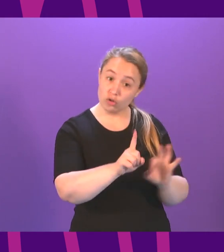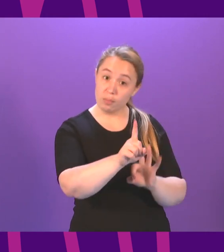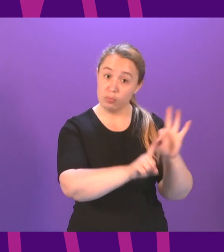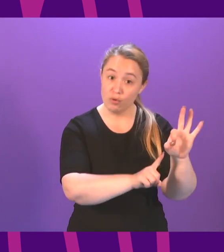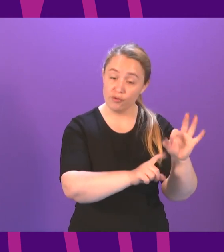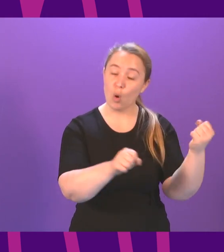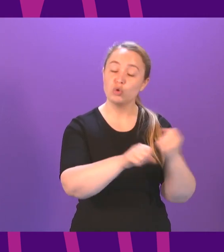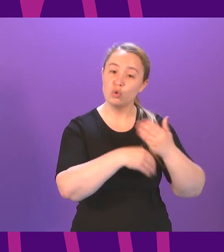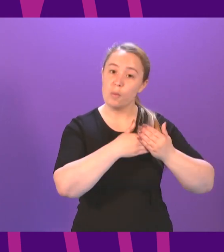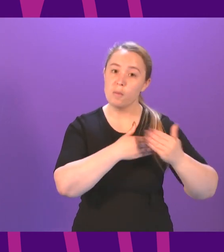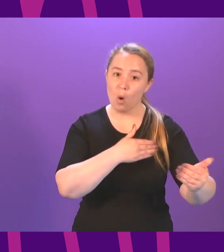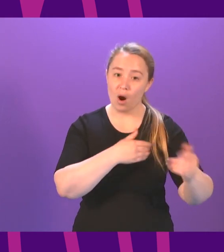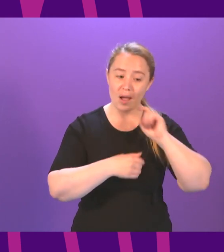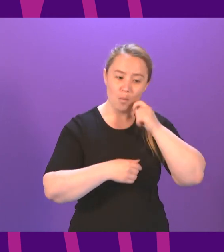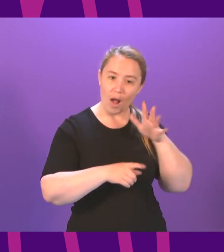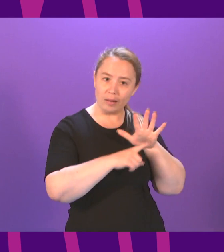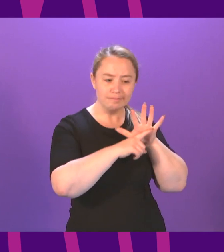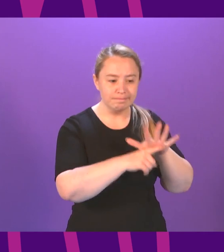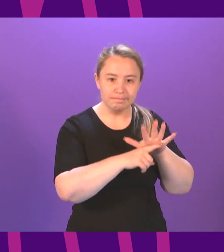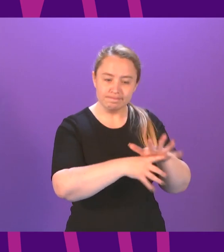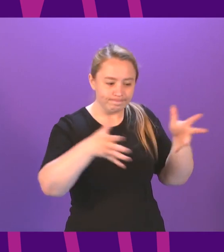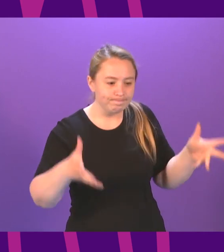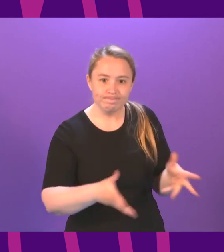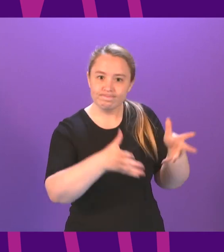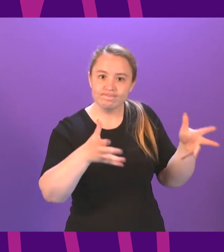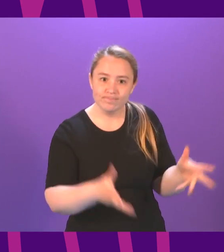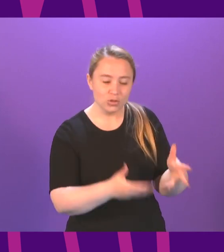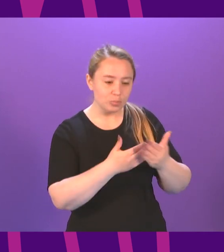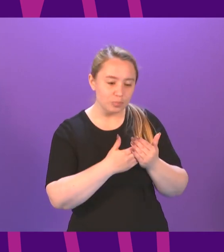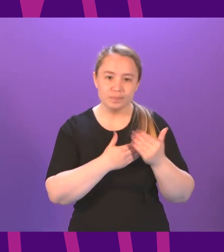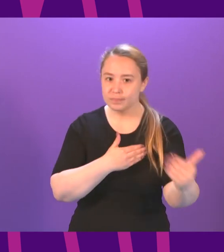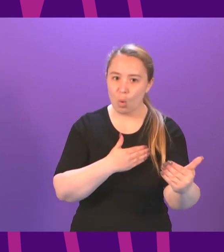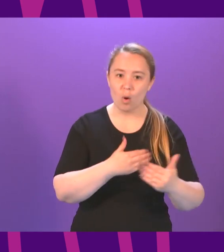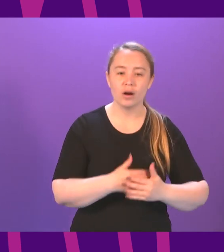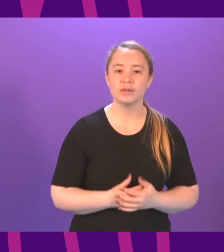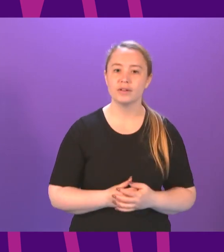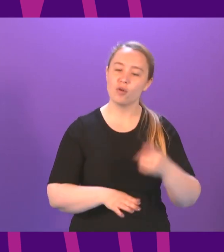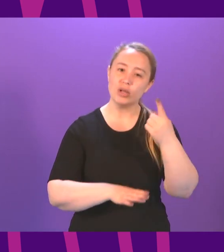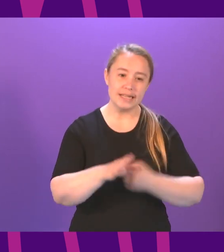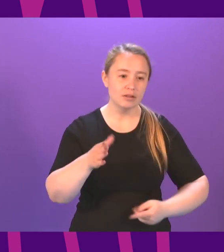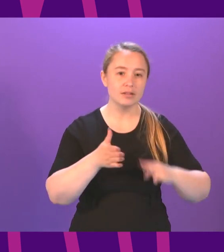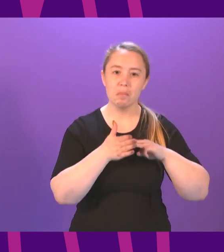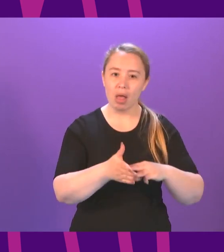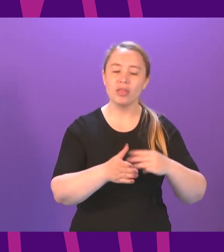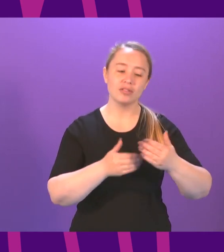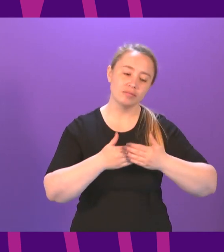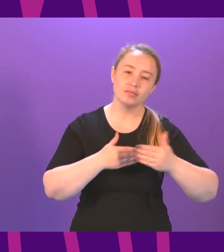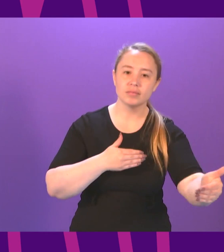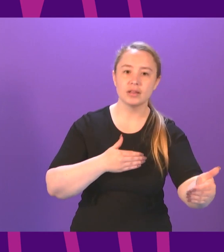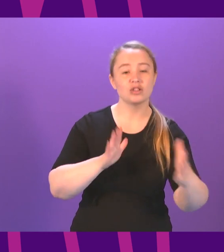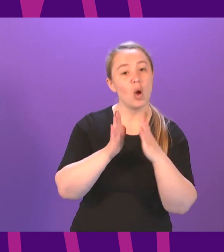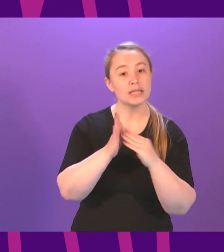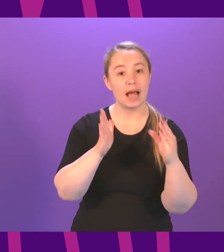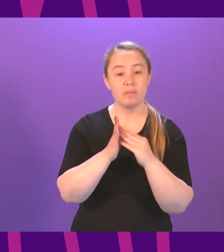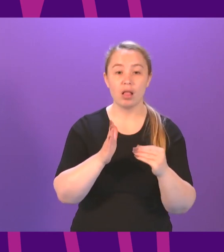even further, and we will be pushing her and her government to be bolder in the coming weeks, months and years. Some examples of that.